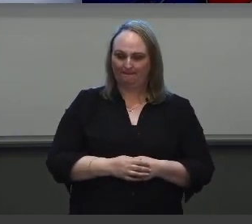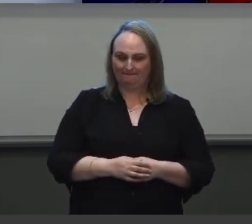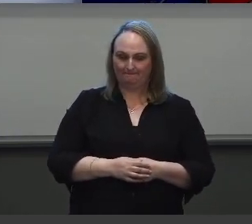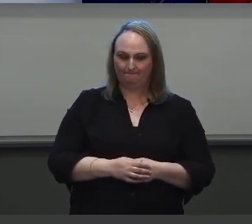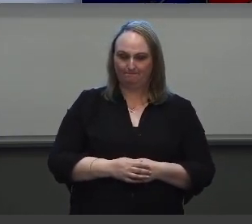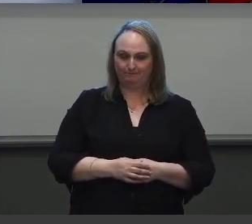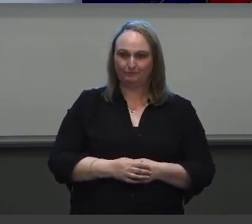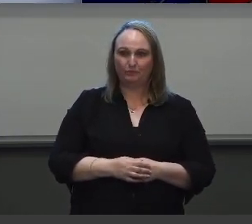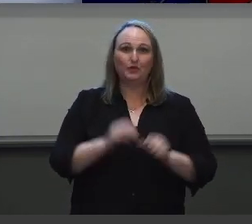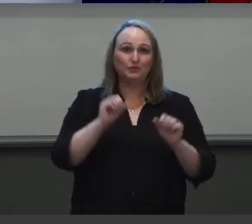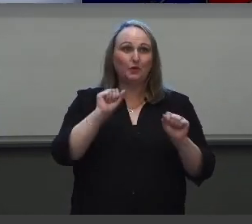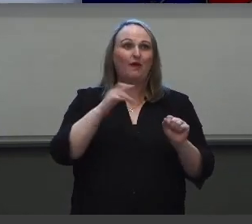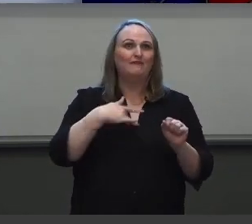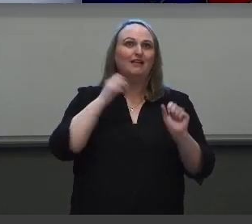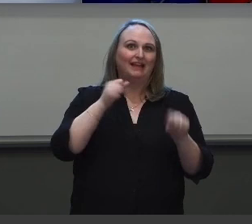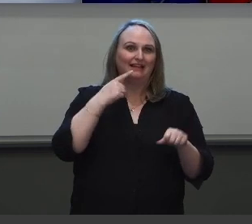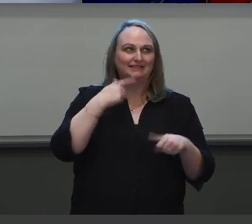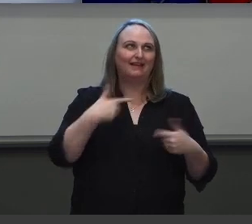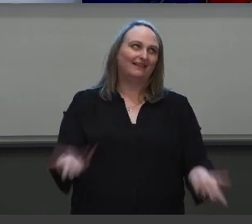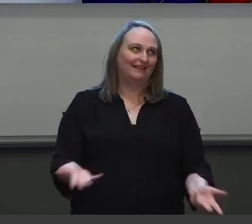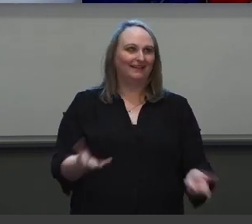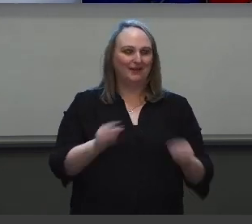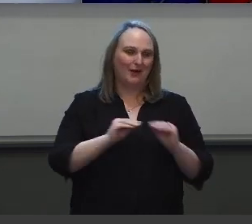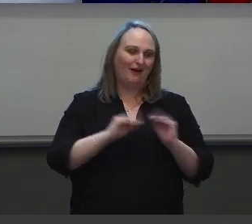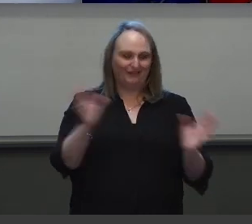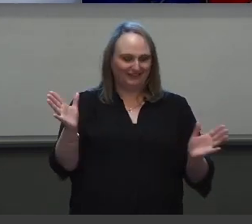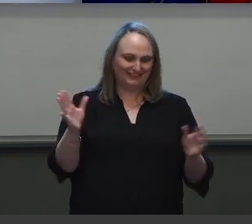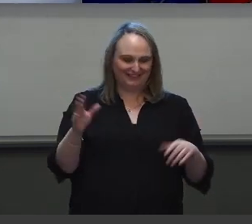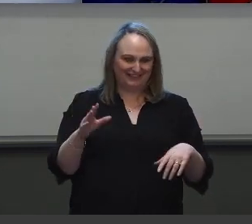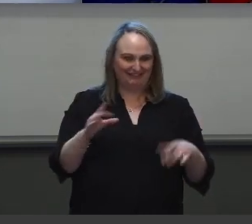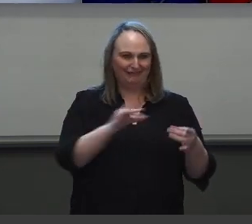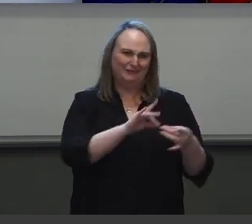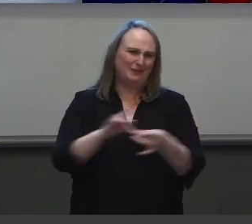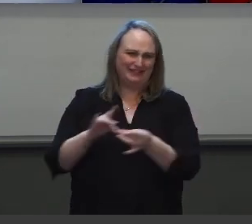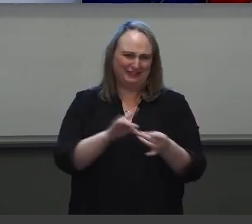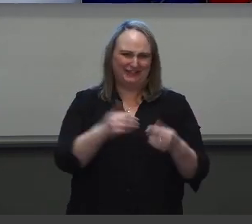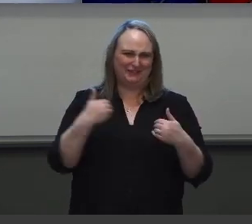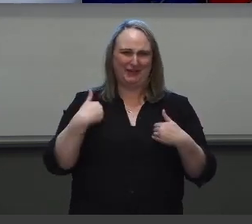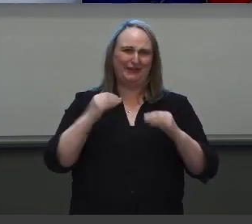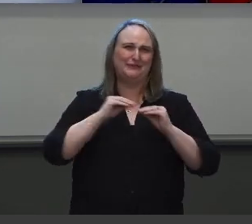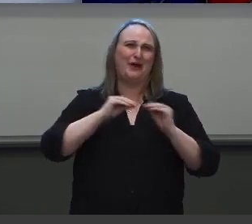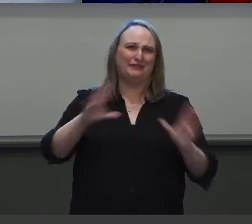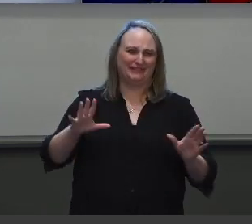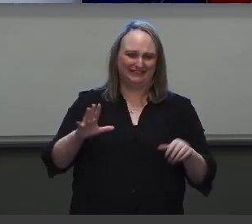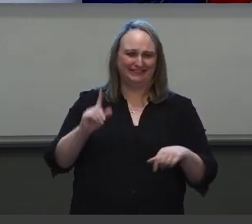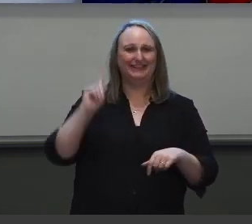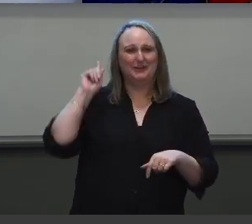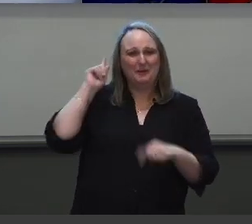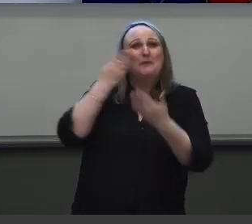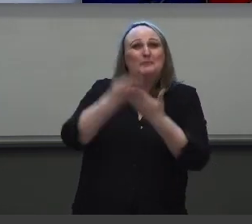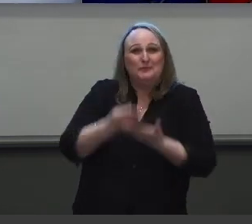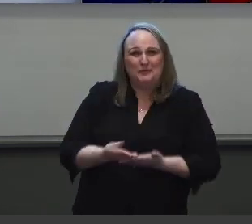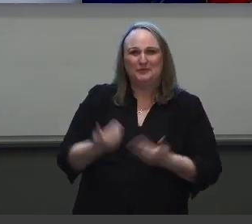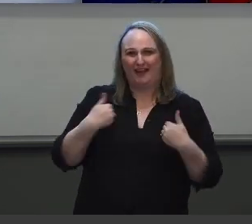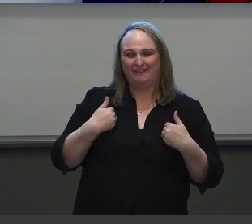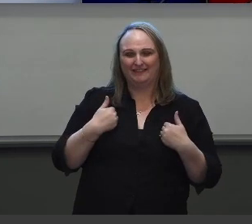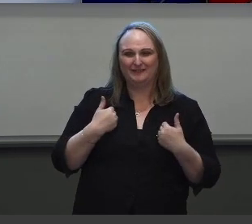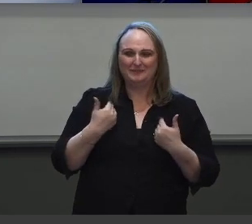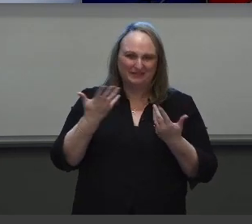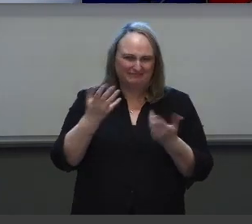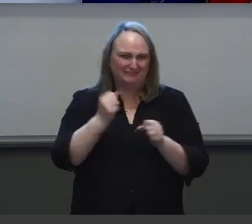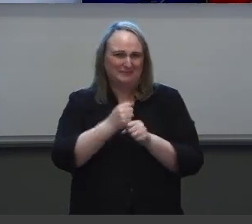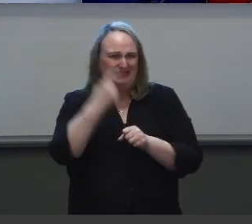point and say, duh, of course there's a relationship between sensory behaviors and all of these other behaviors. It completely makes sense.